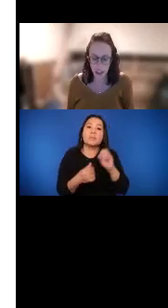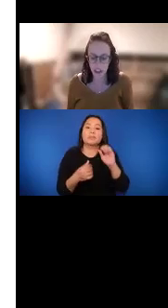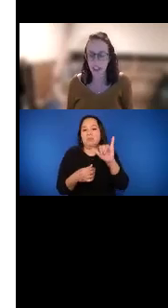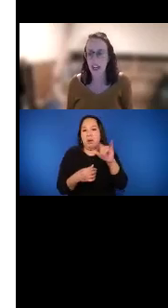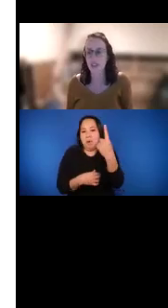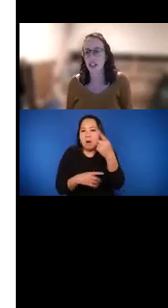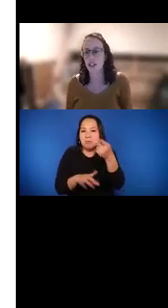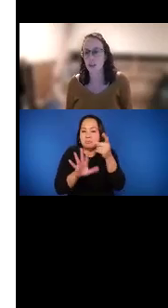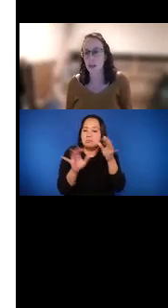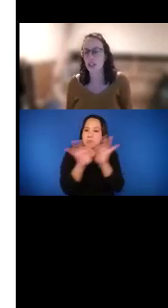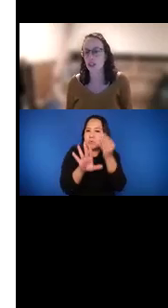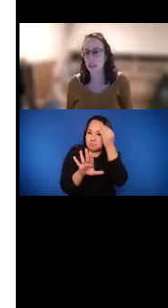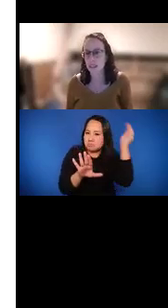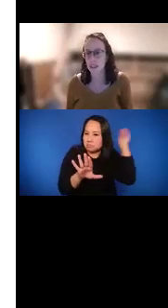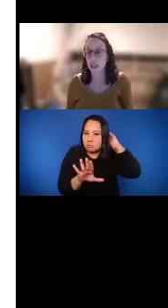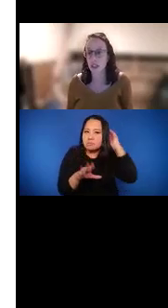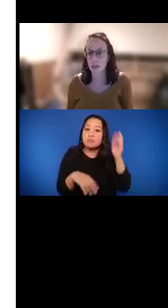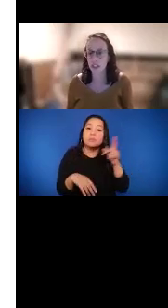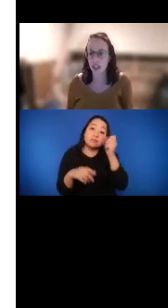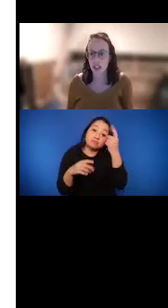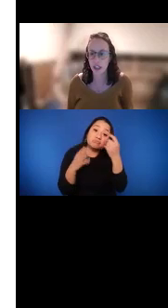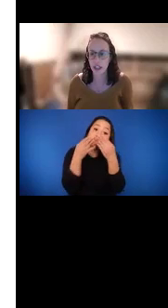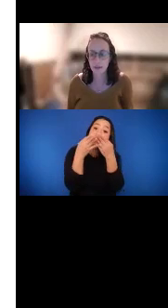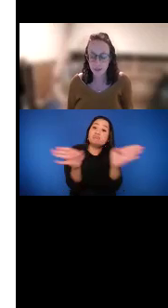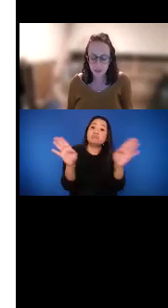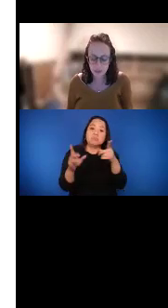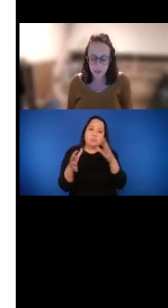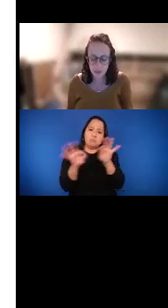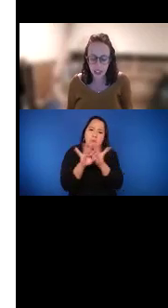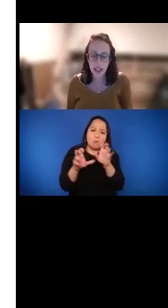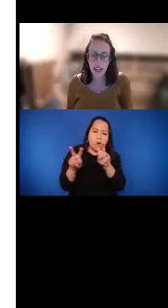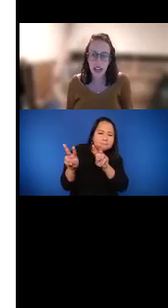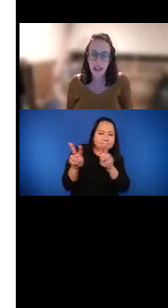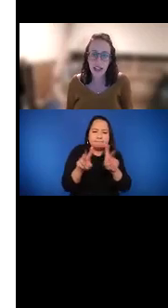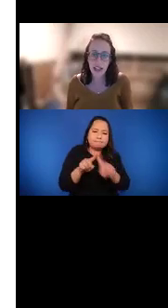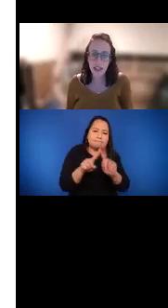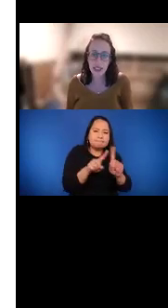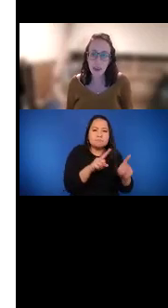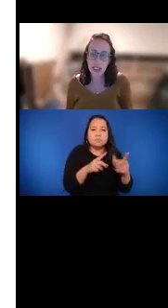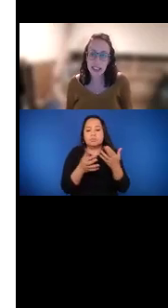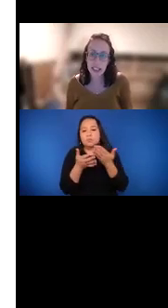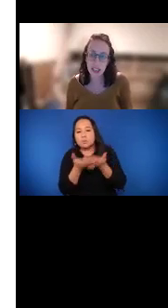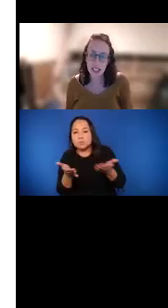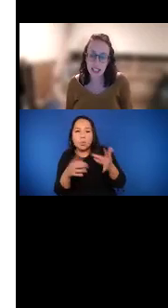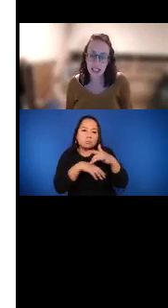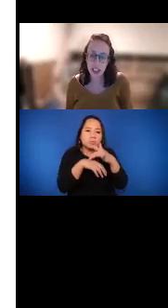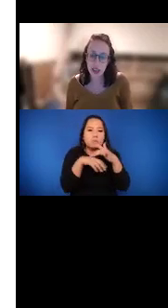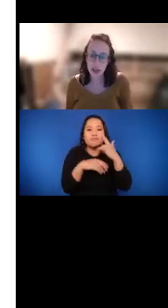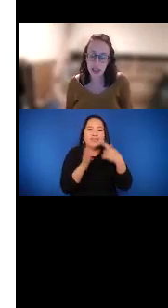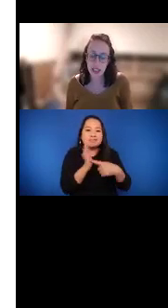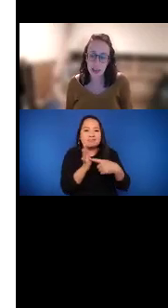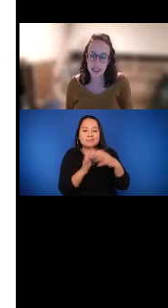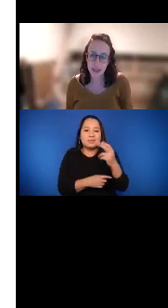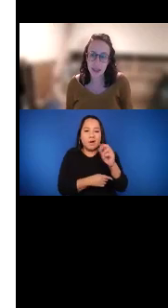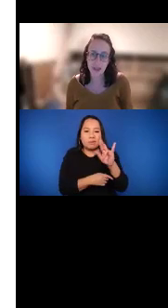such as Charity Navigator to make sure it's a legitimate charity. And then if someone is contacting